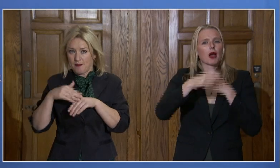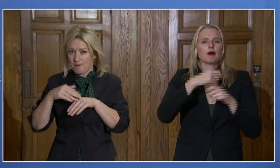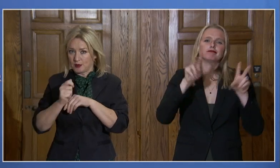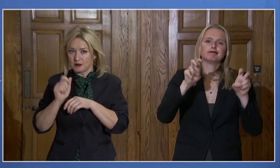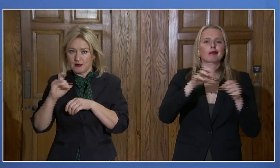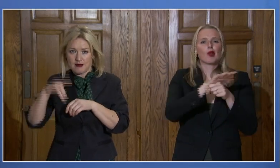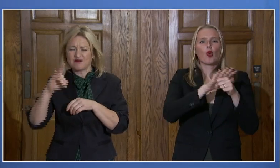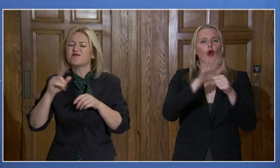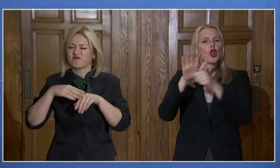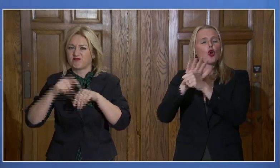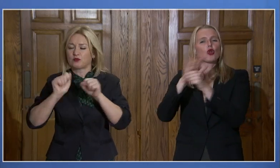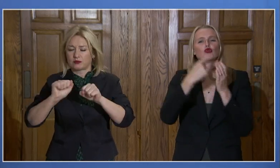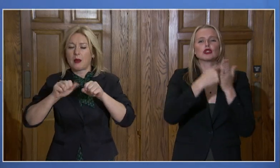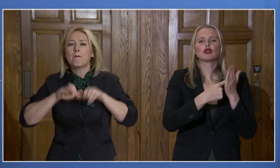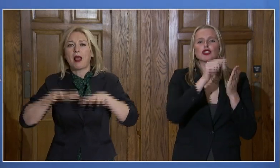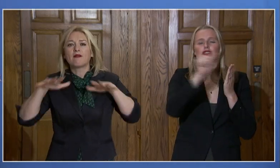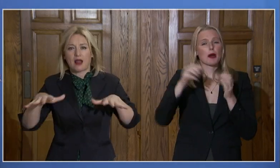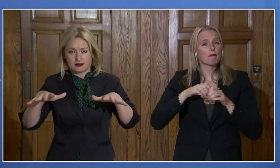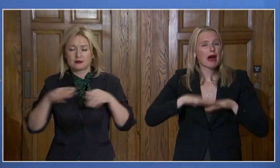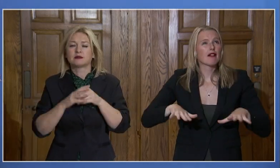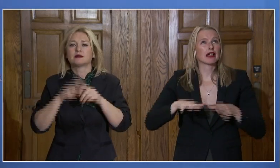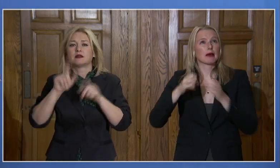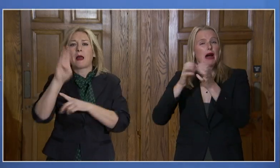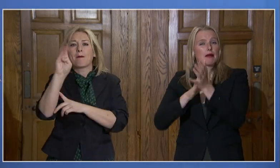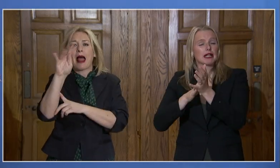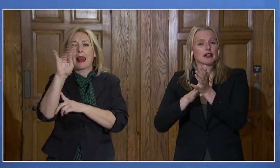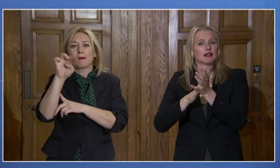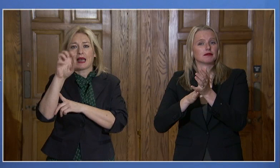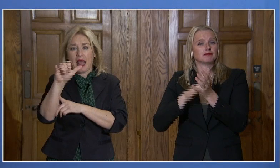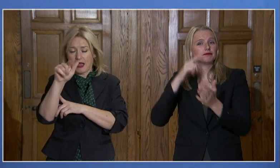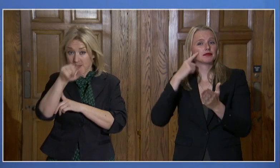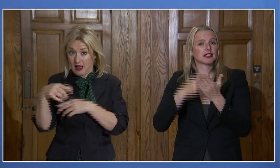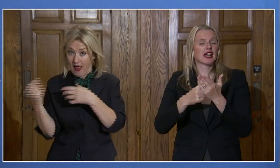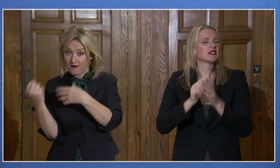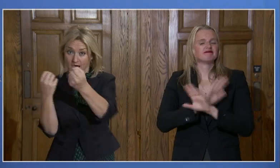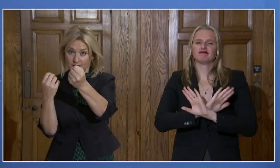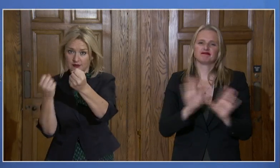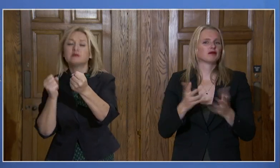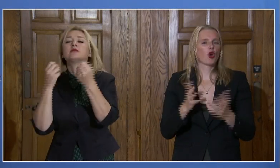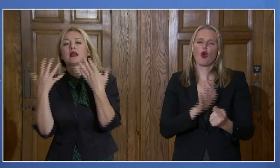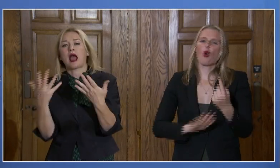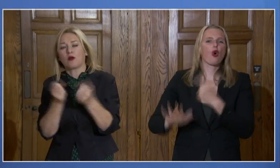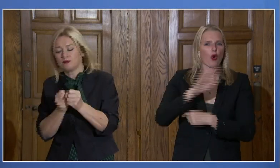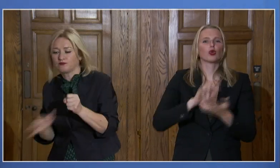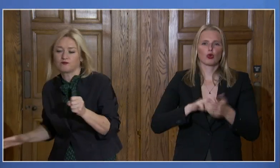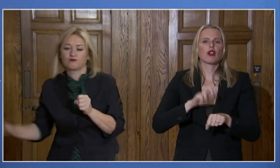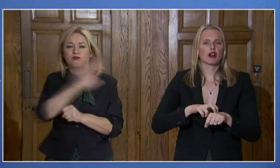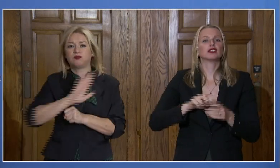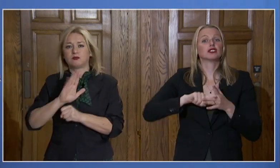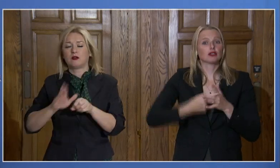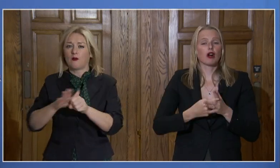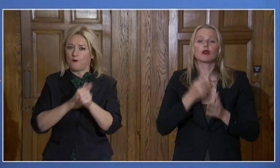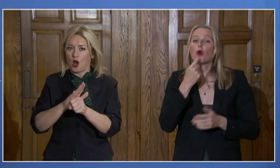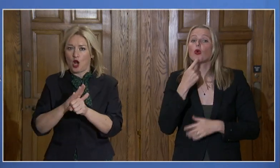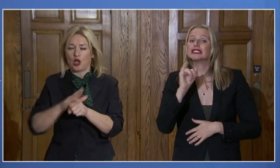in Greater Belfast and the Ballymena areas, will be extended across all of Northern Ireland from 6 p.m.